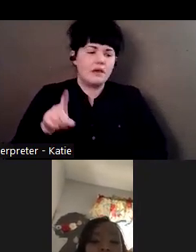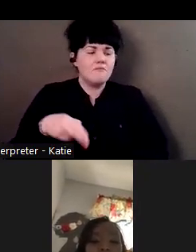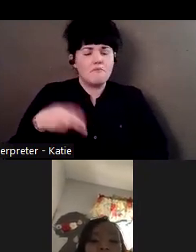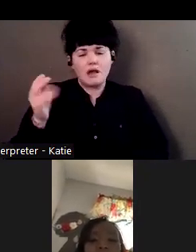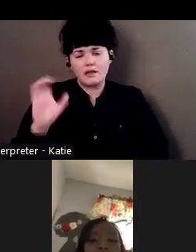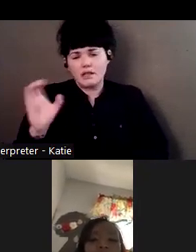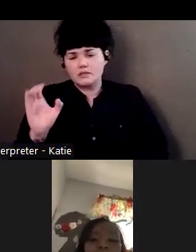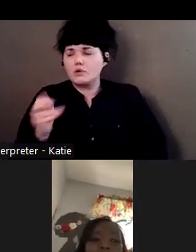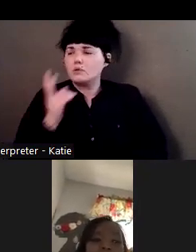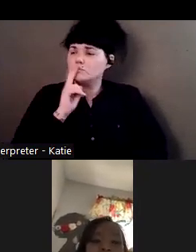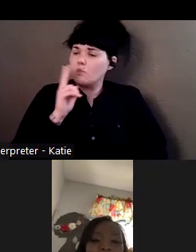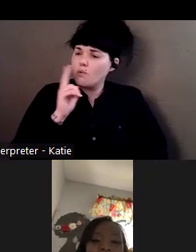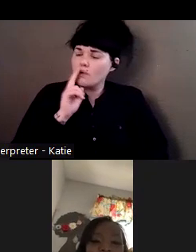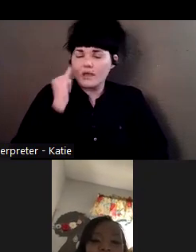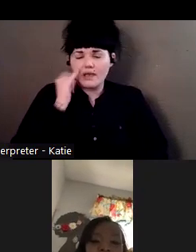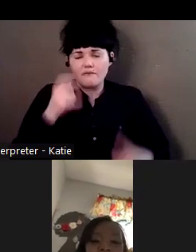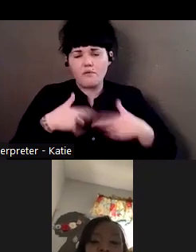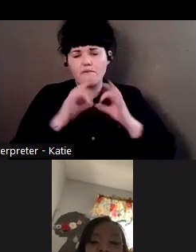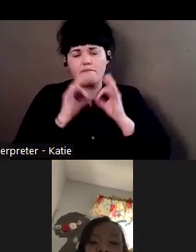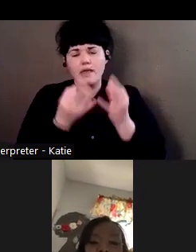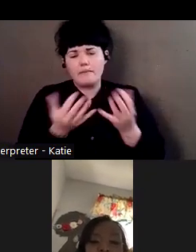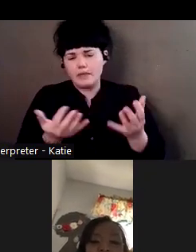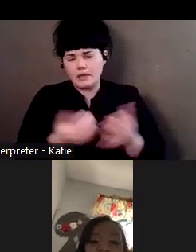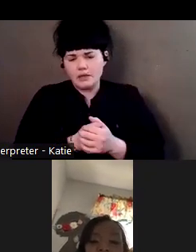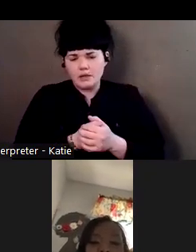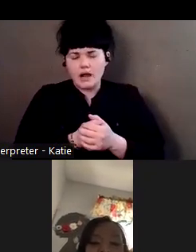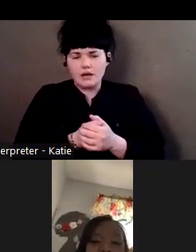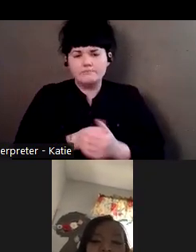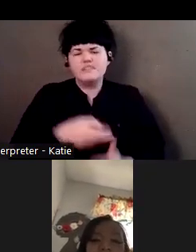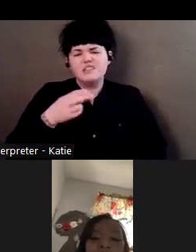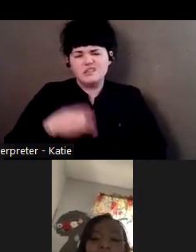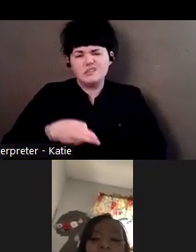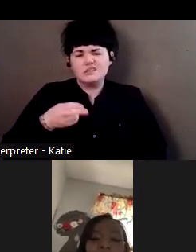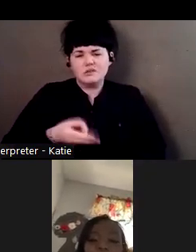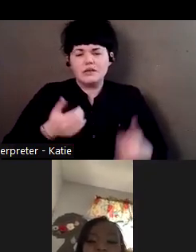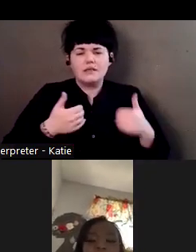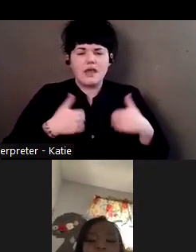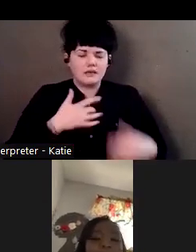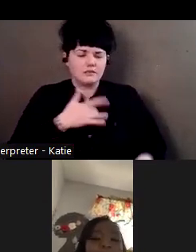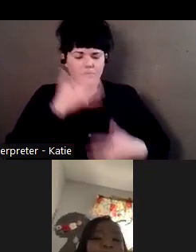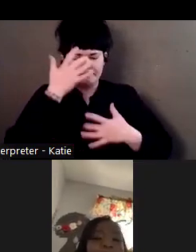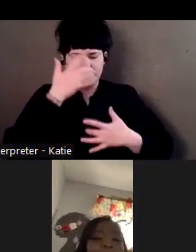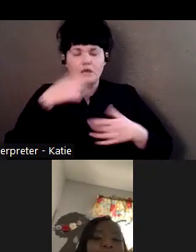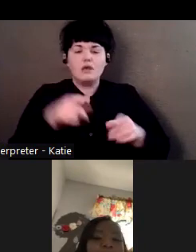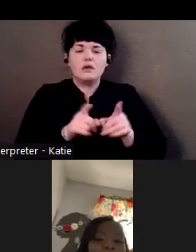cigarette smoking, if you have like a family positive history of cardiac disease and obesity.